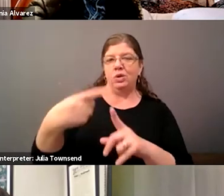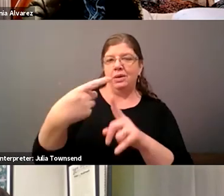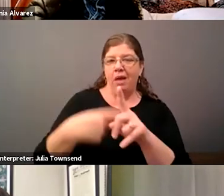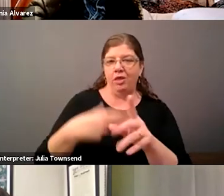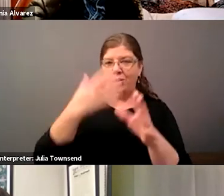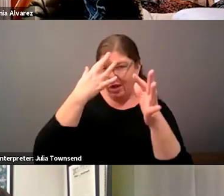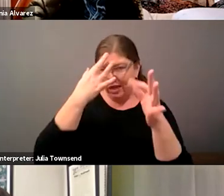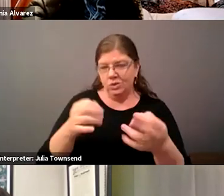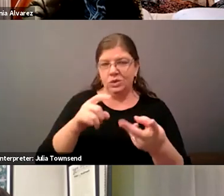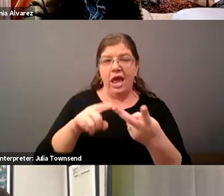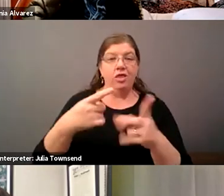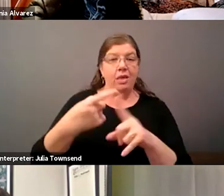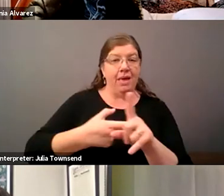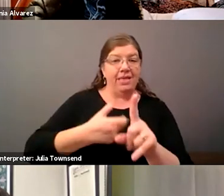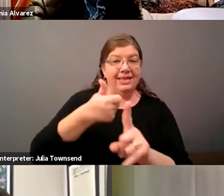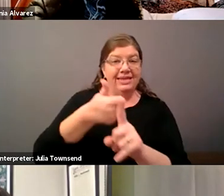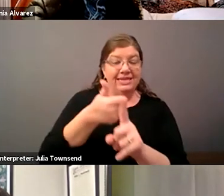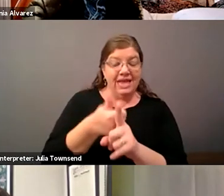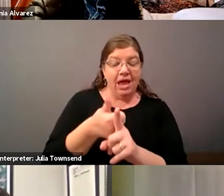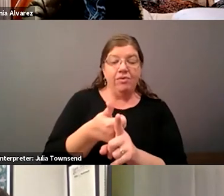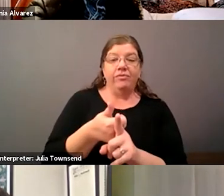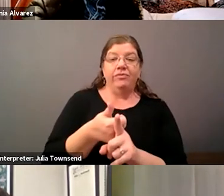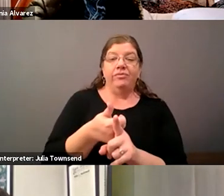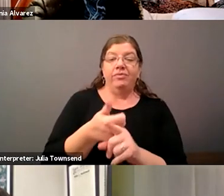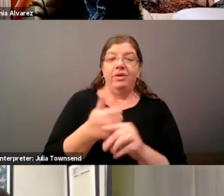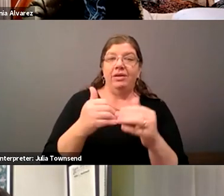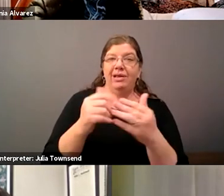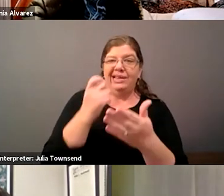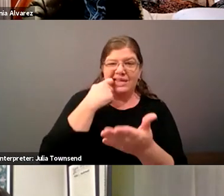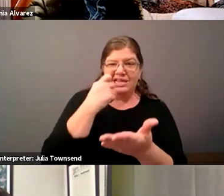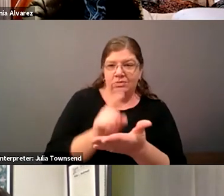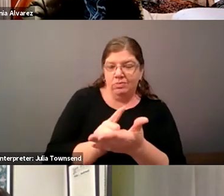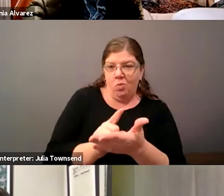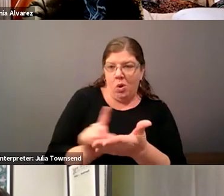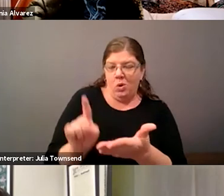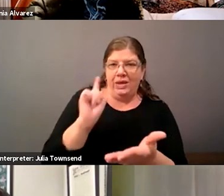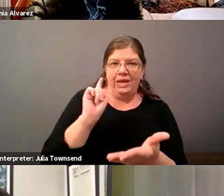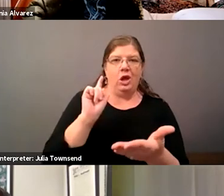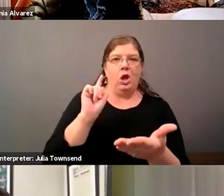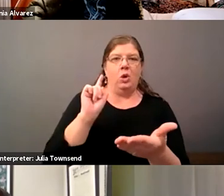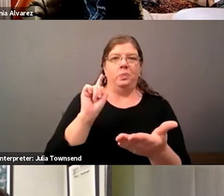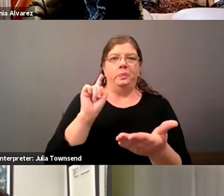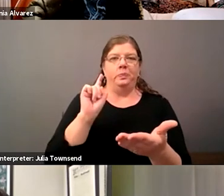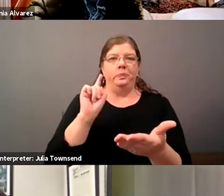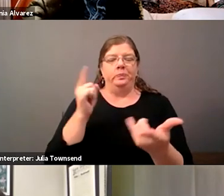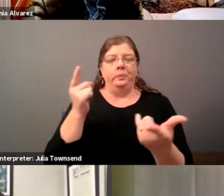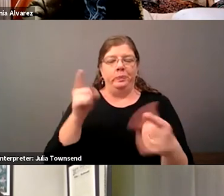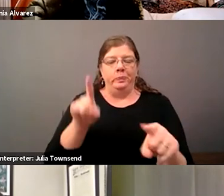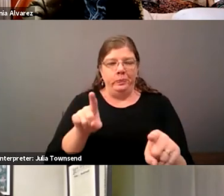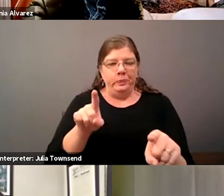just uh less than a week ago uh the